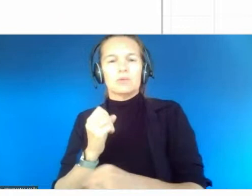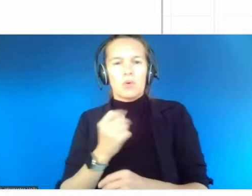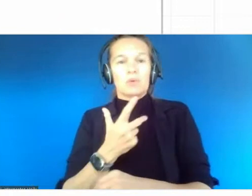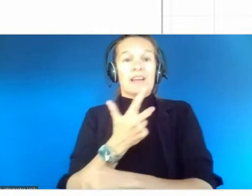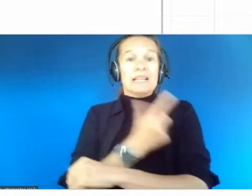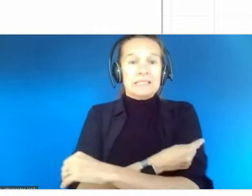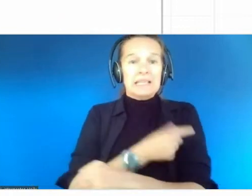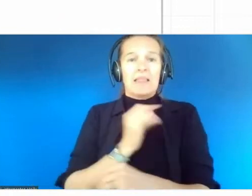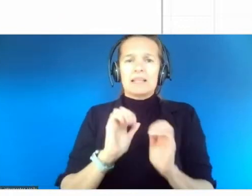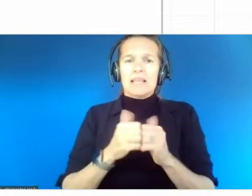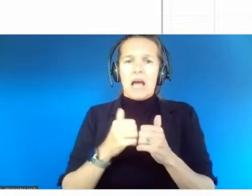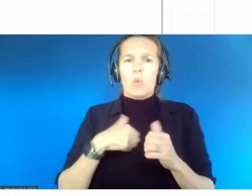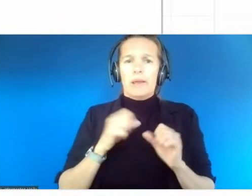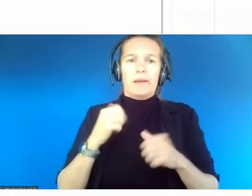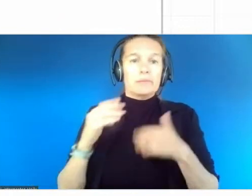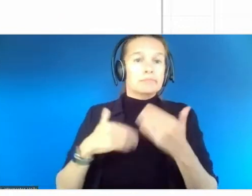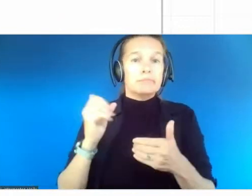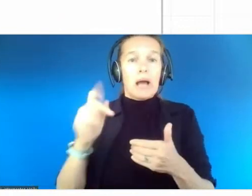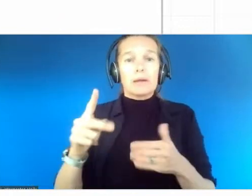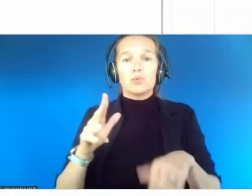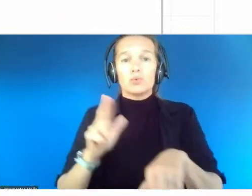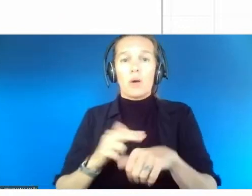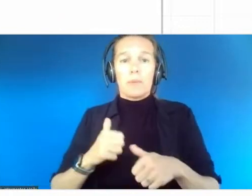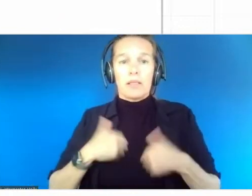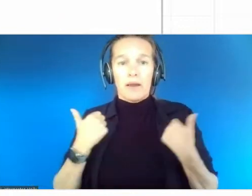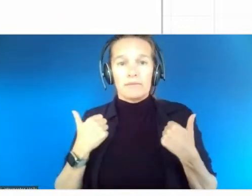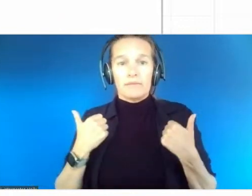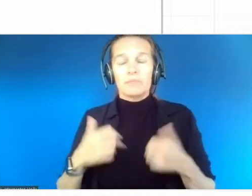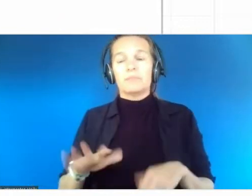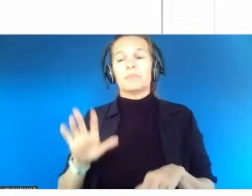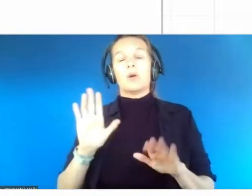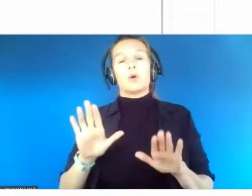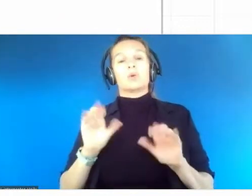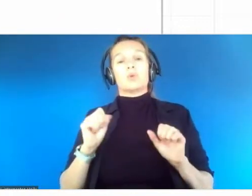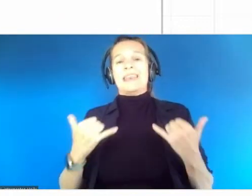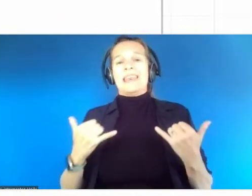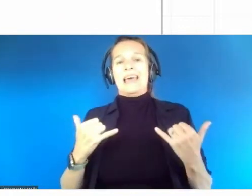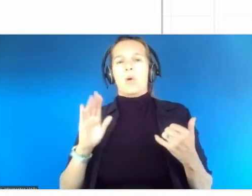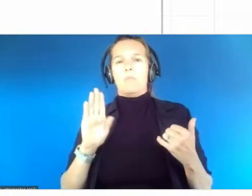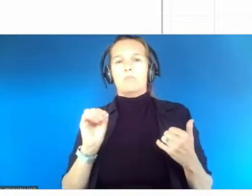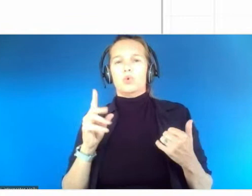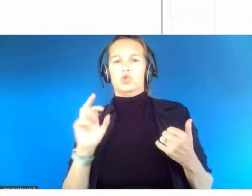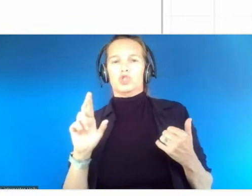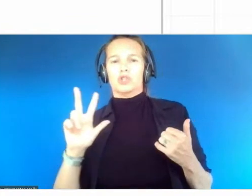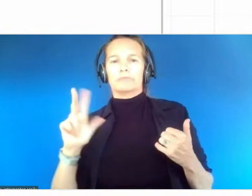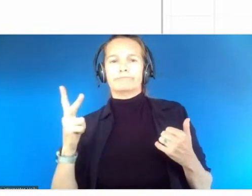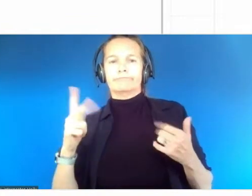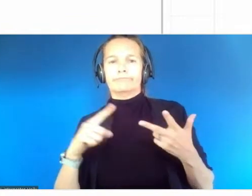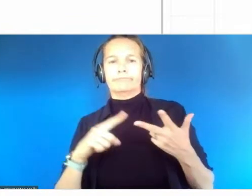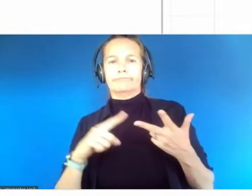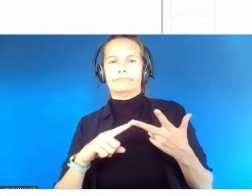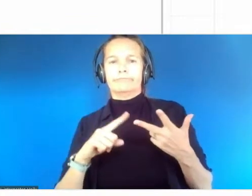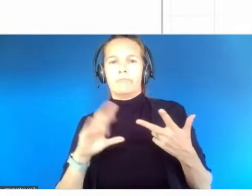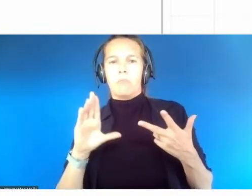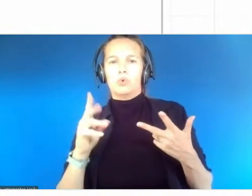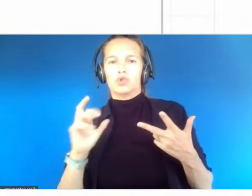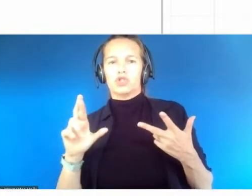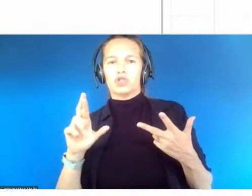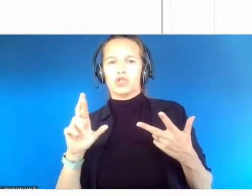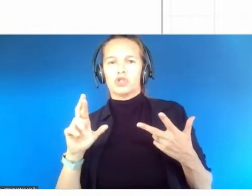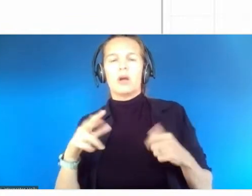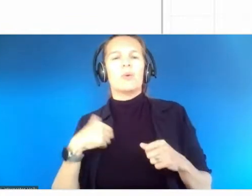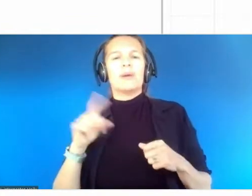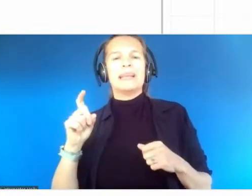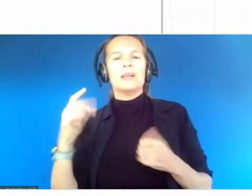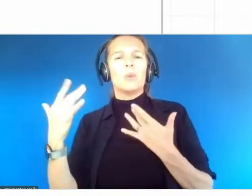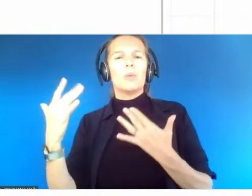life. The approval for boosters vaccine has been a bit of a roller coaster in the last few days, and we'll need to await the final